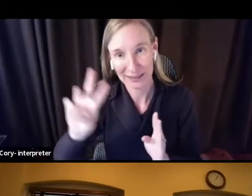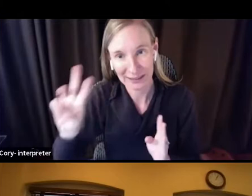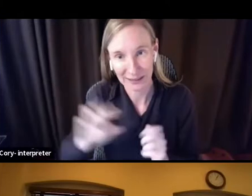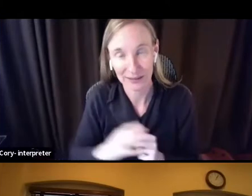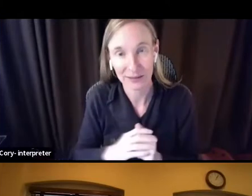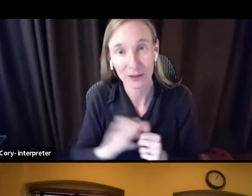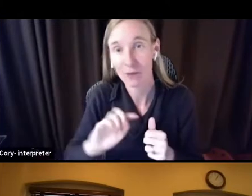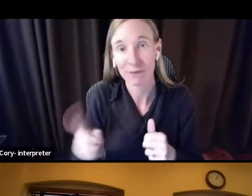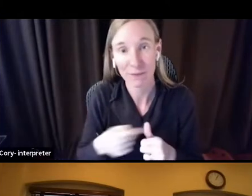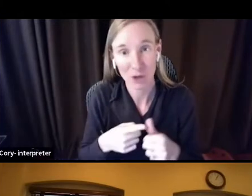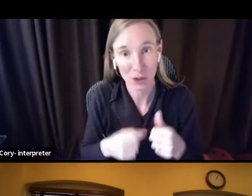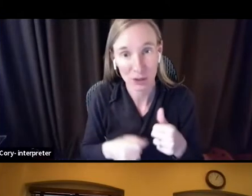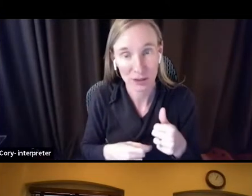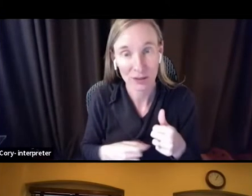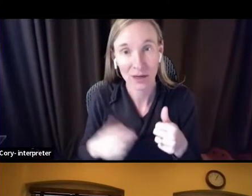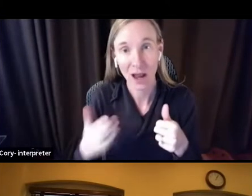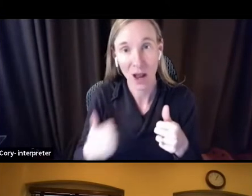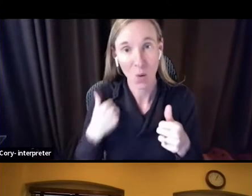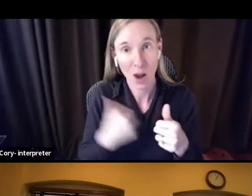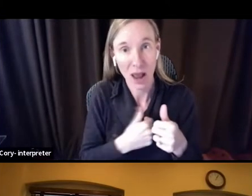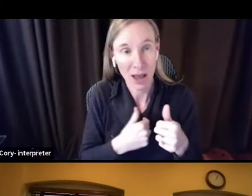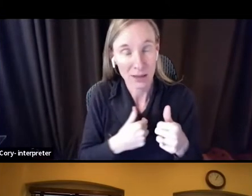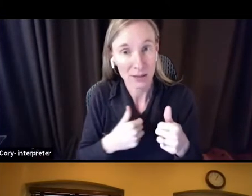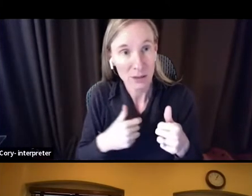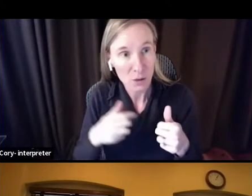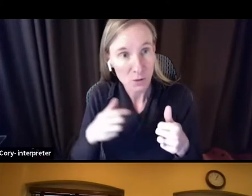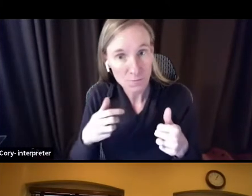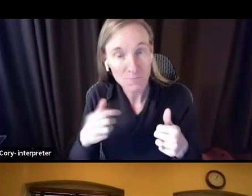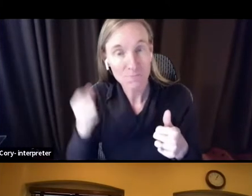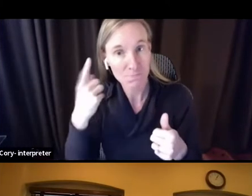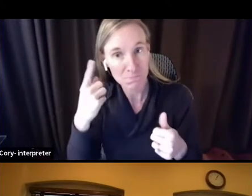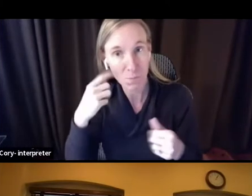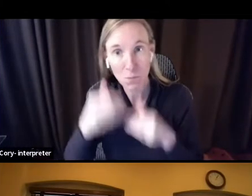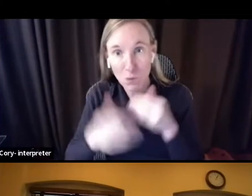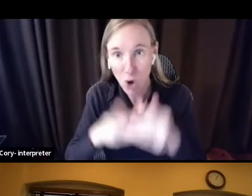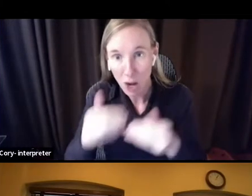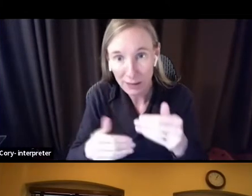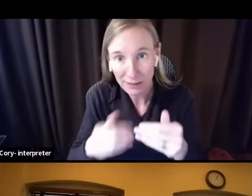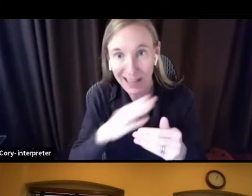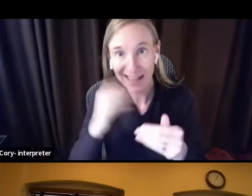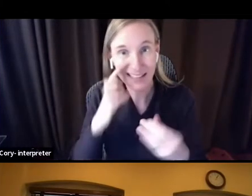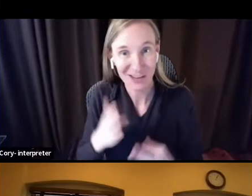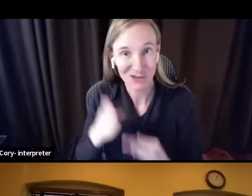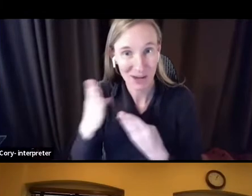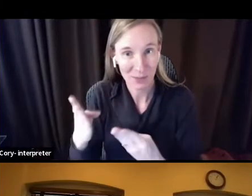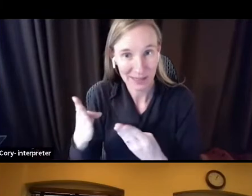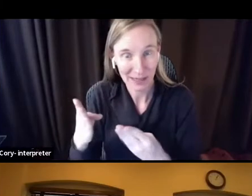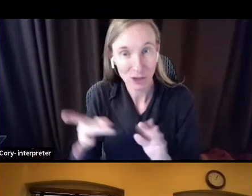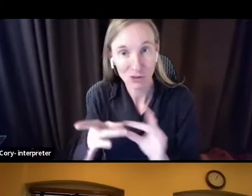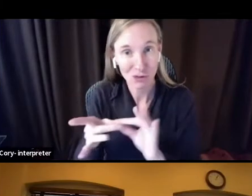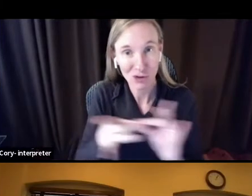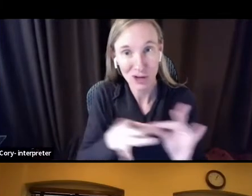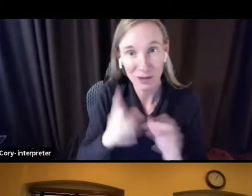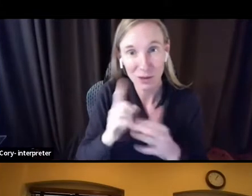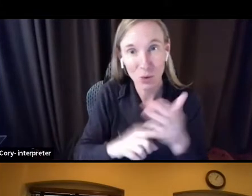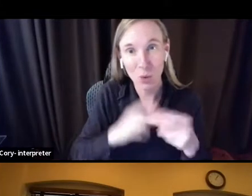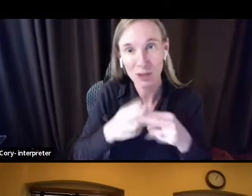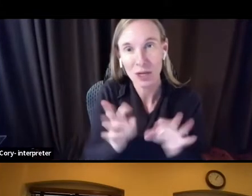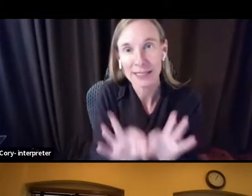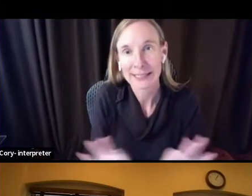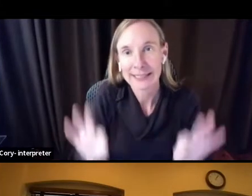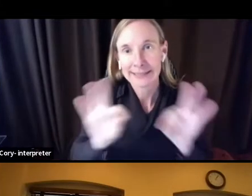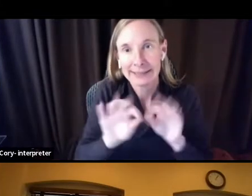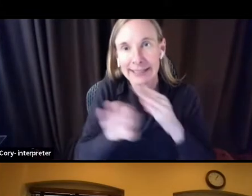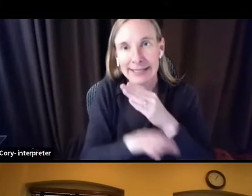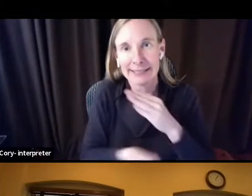is I want us to hear about the process and the recommendations around what are called essential health